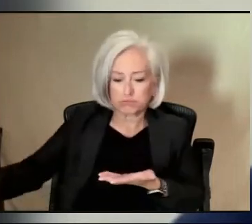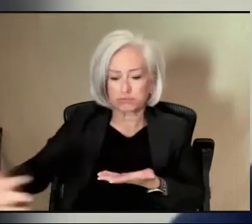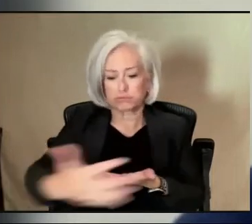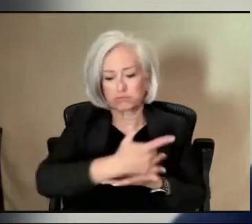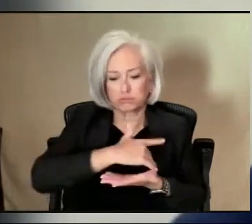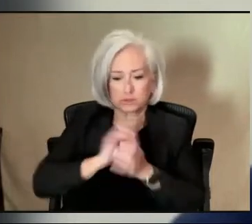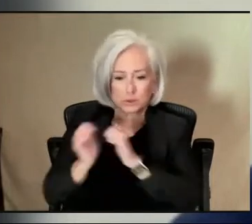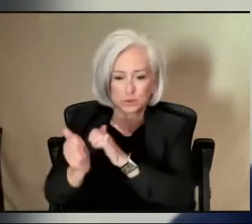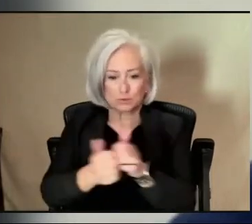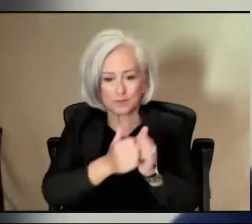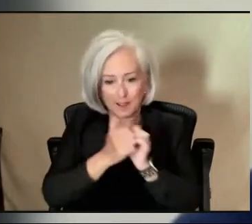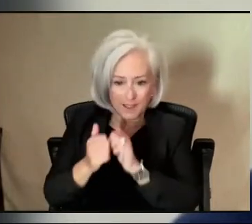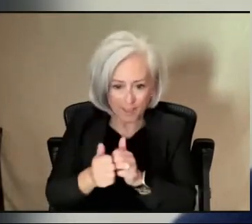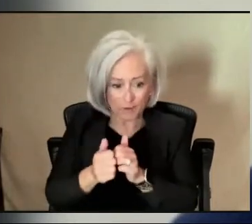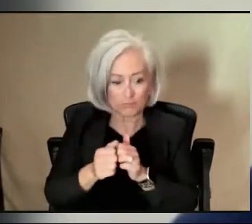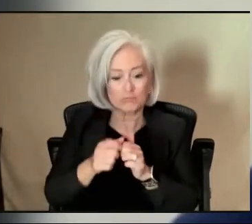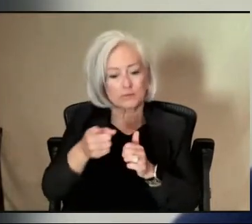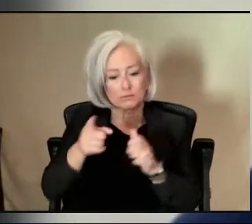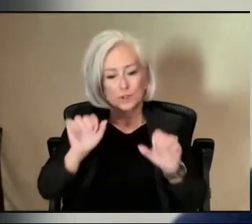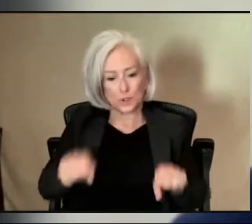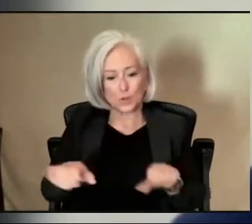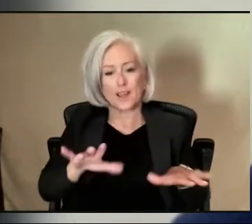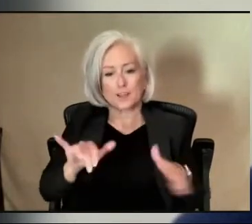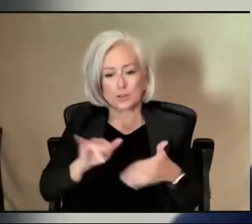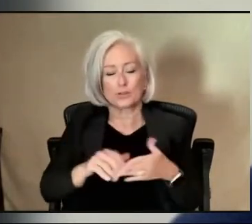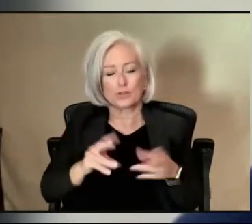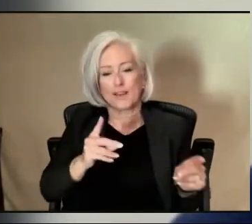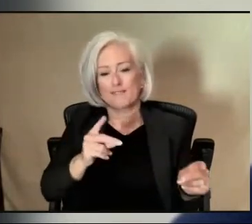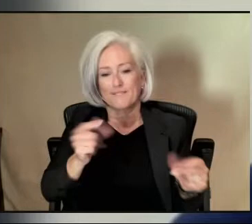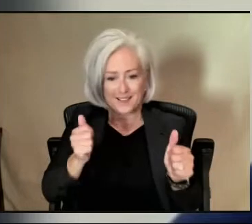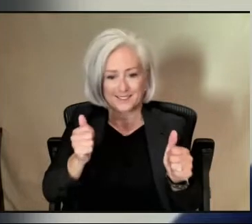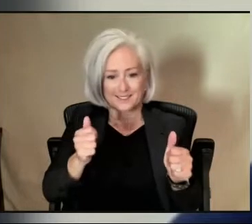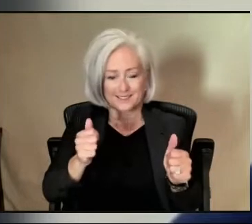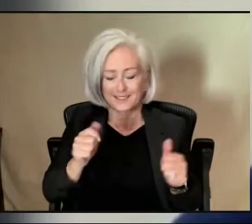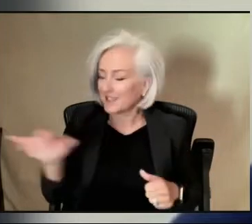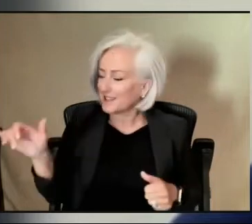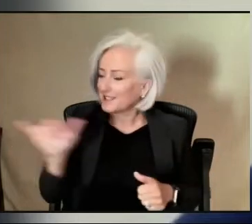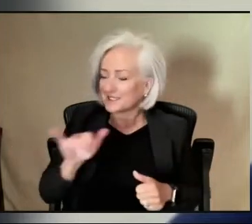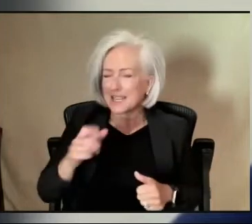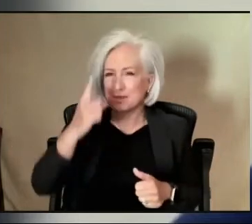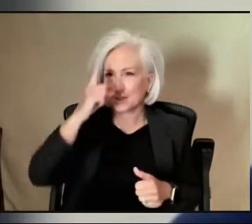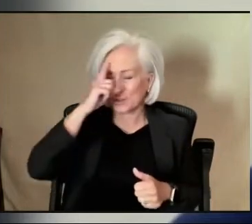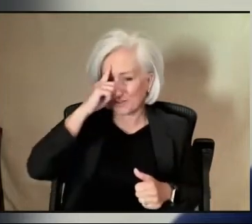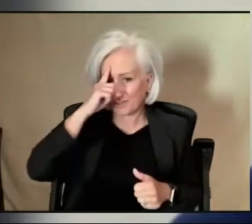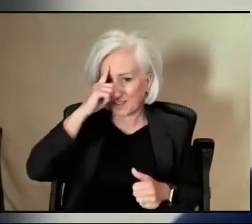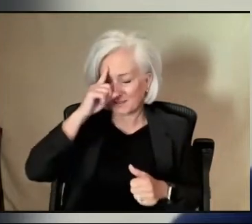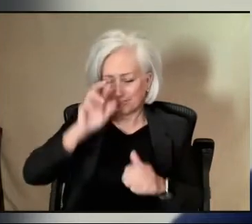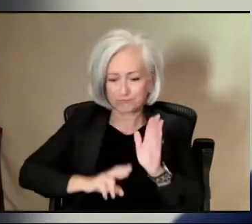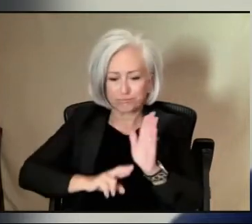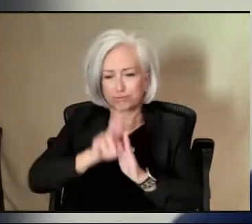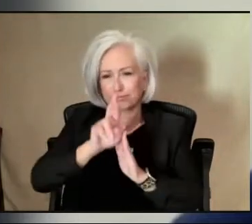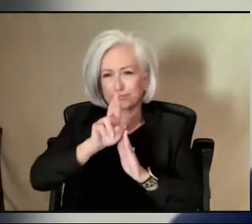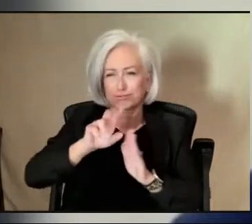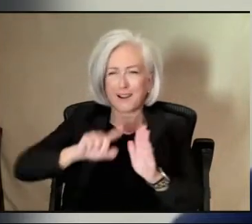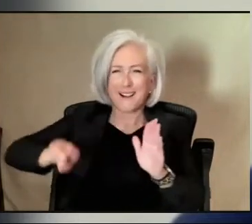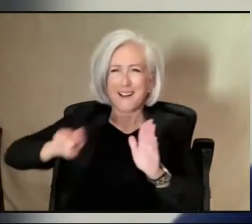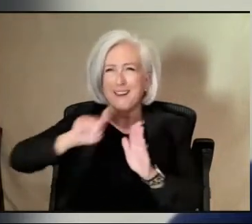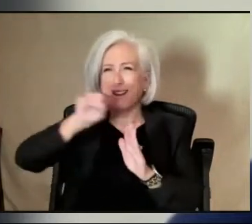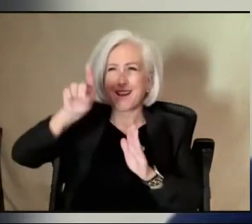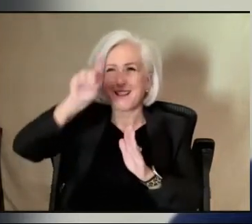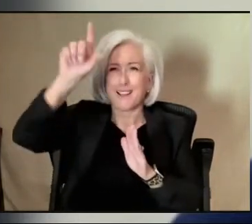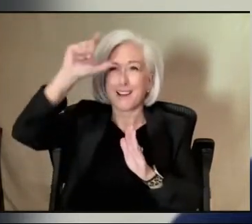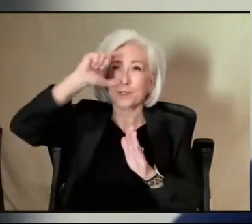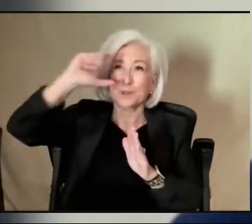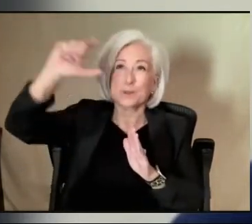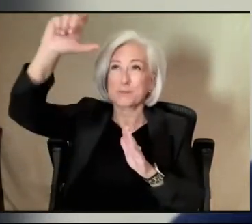can do these kind of things. It's like getting to the moon. If you put your efforts into it and everything is focused, things